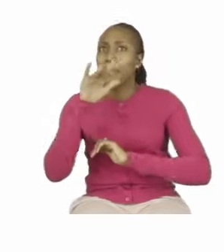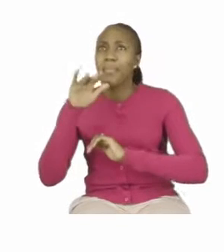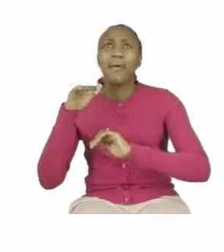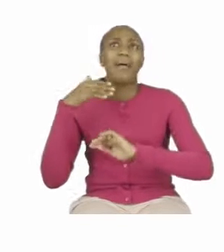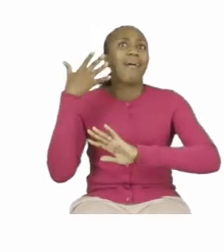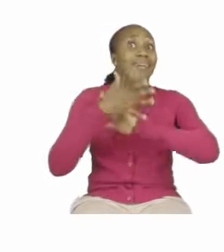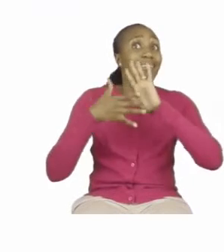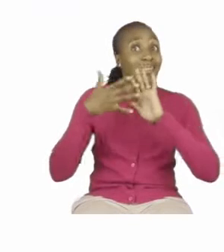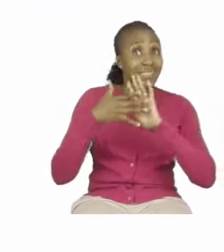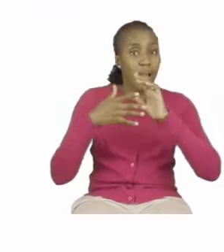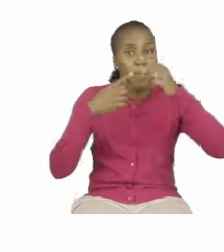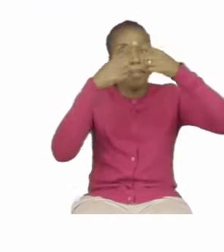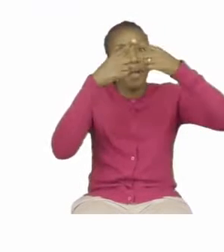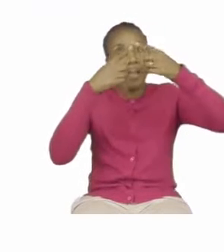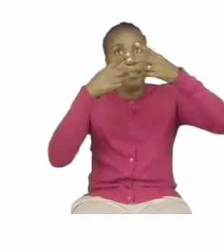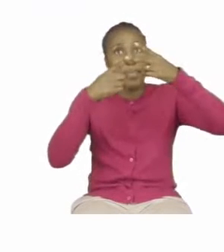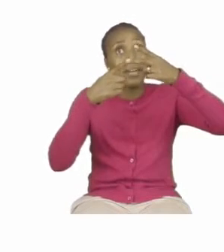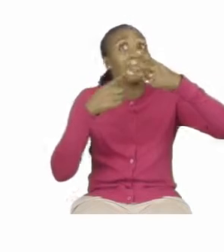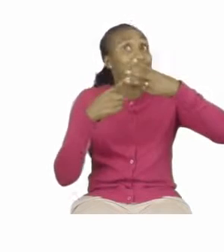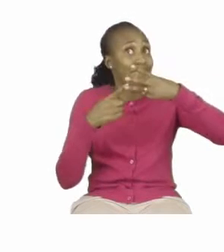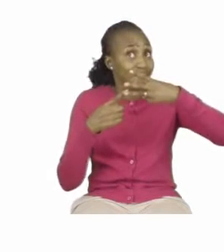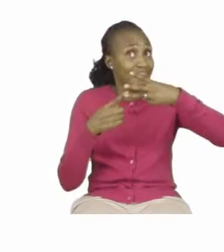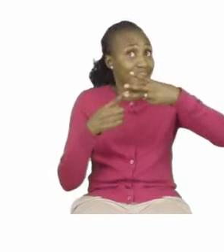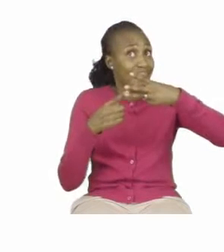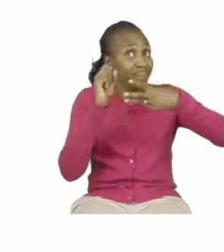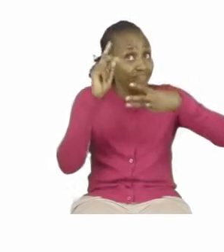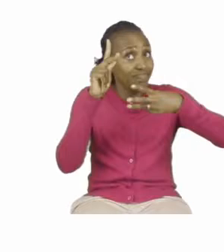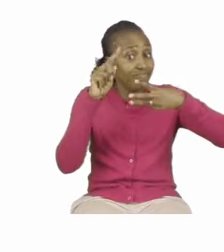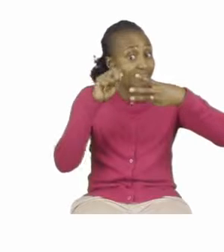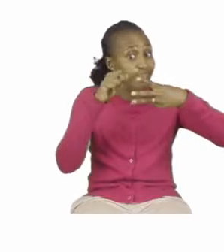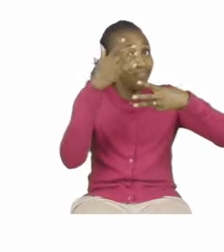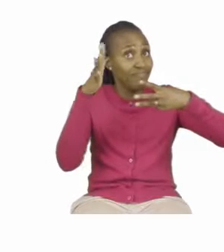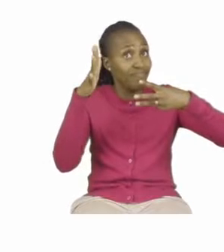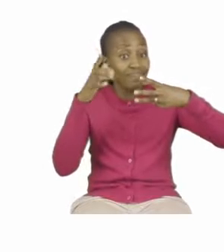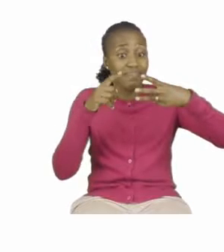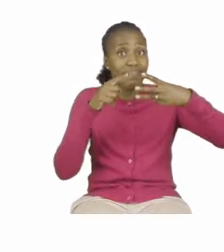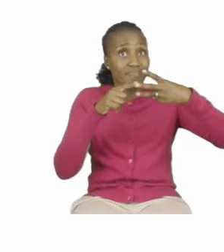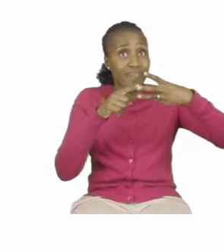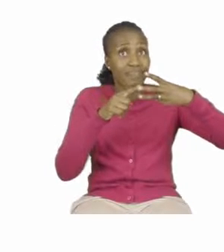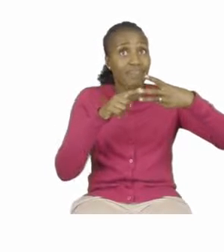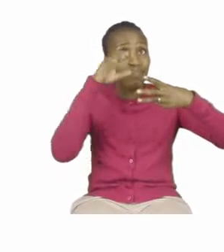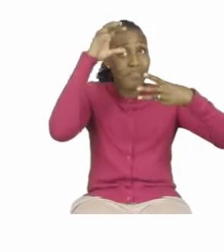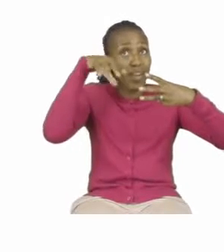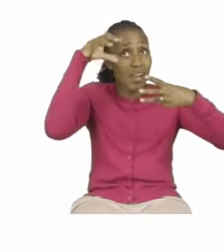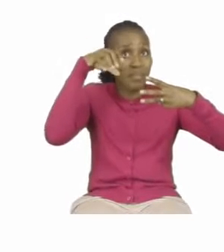Rain. And the one at the bottom is river.